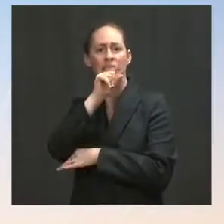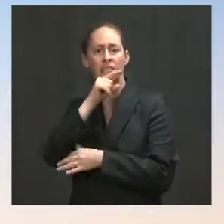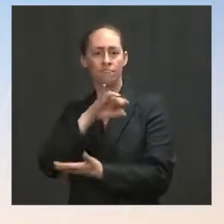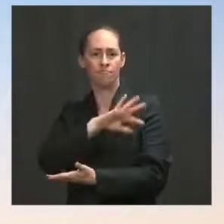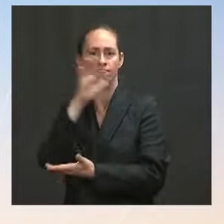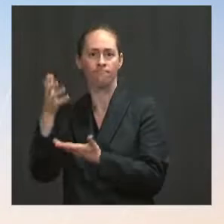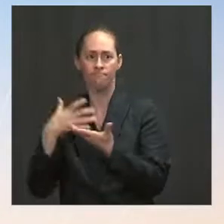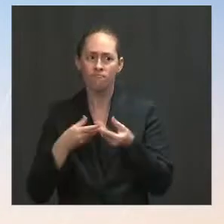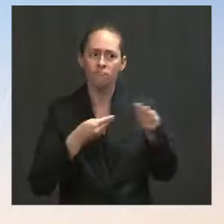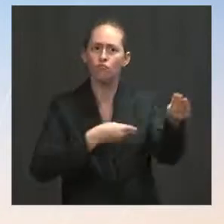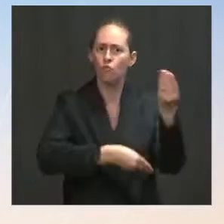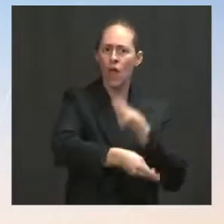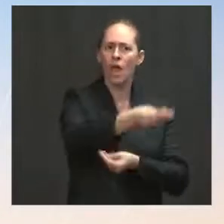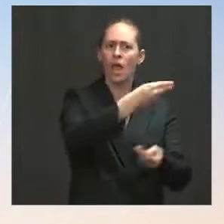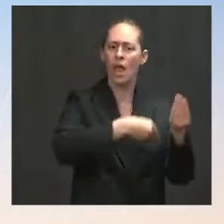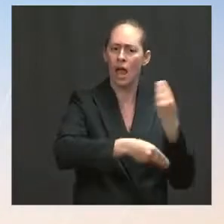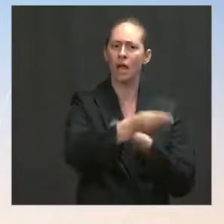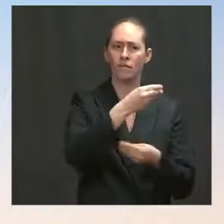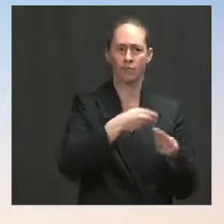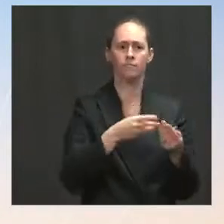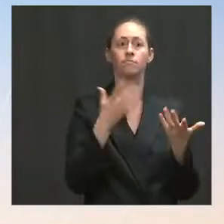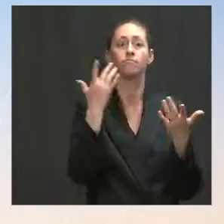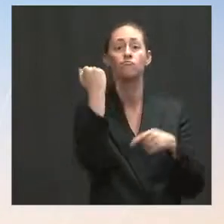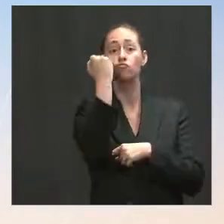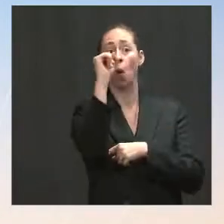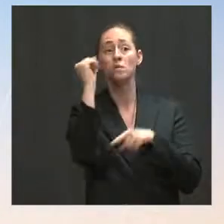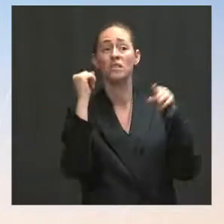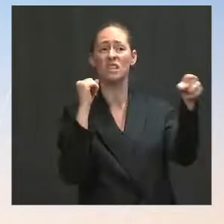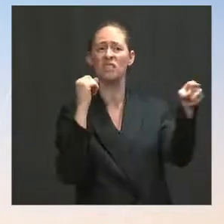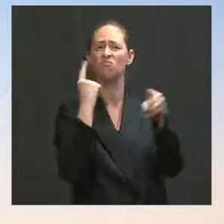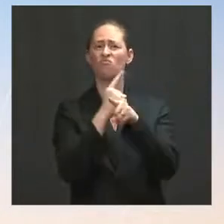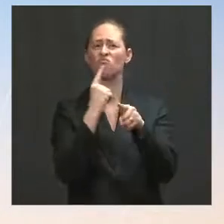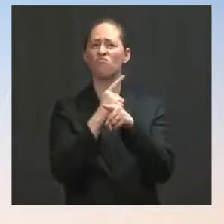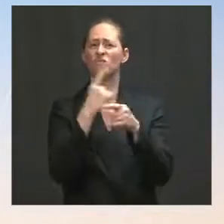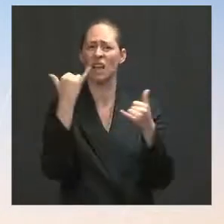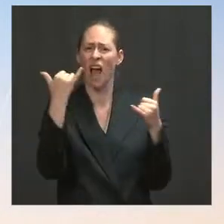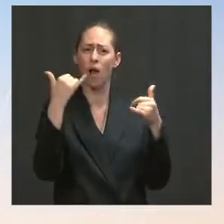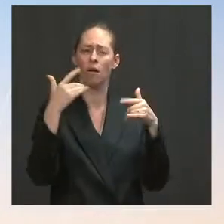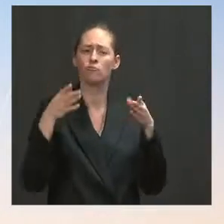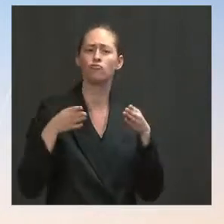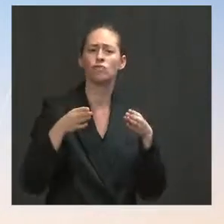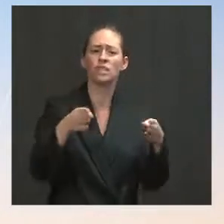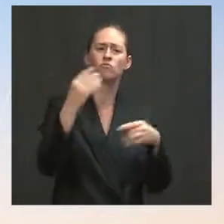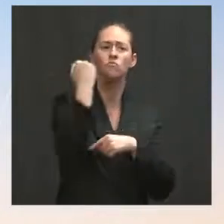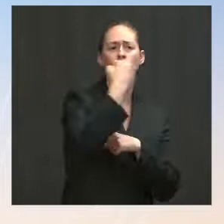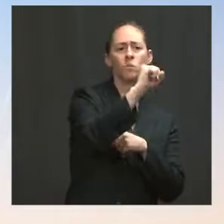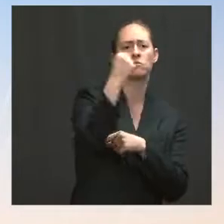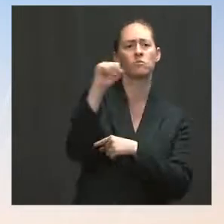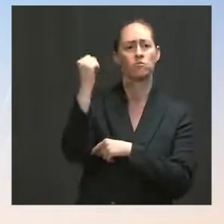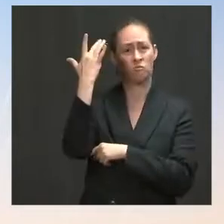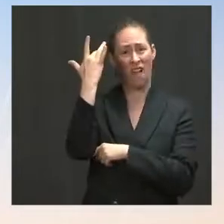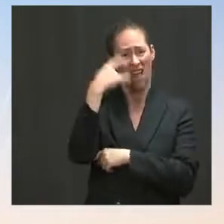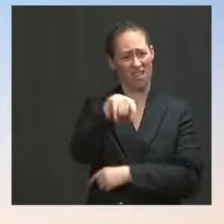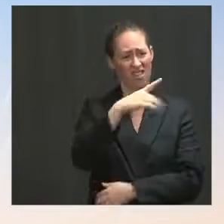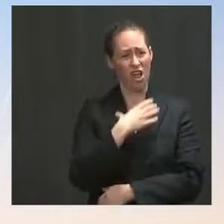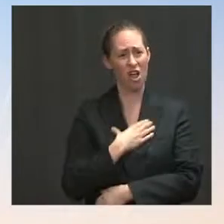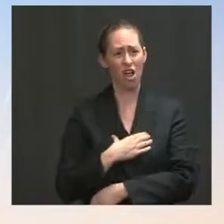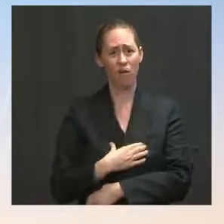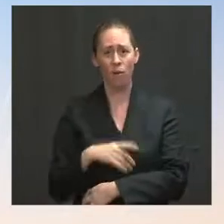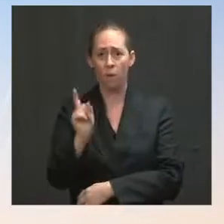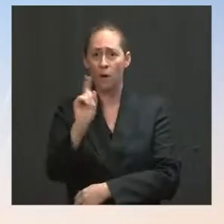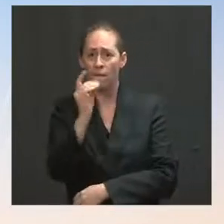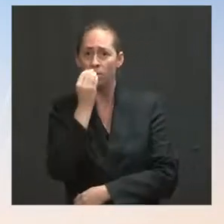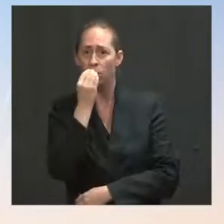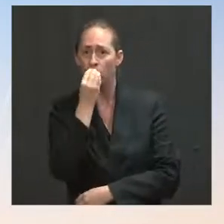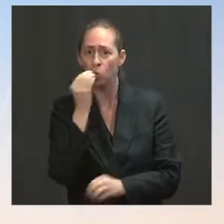that protesters are justifiably out there in the streets protesting about is hunger, is lack of access to vaccines, et cetera.